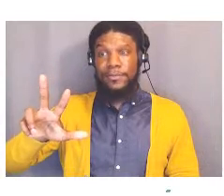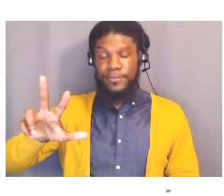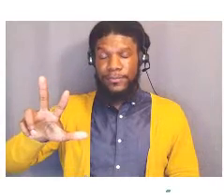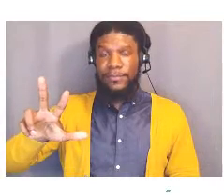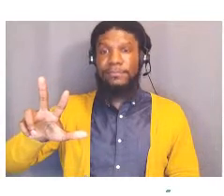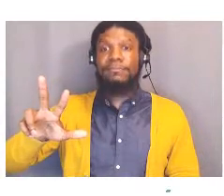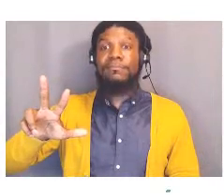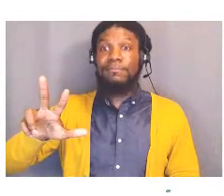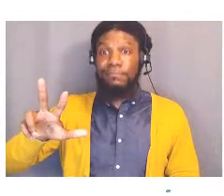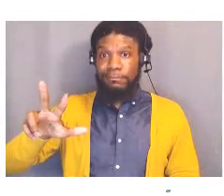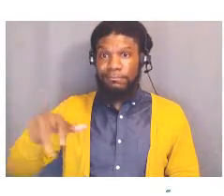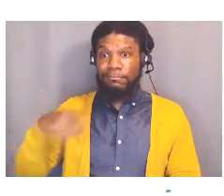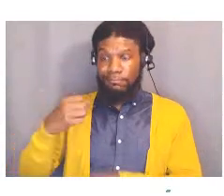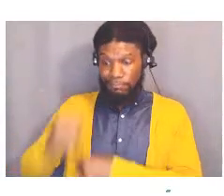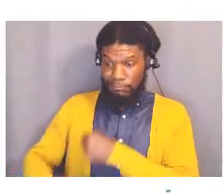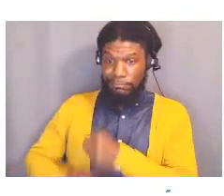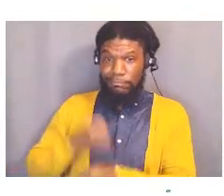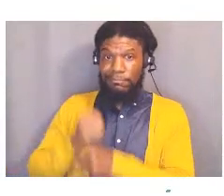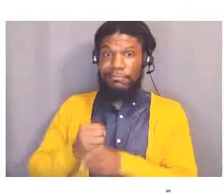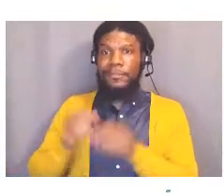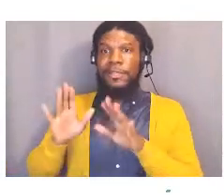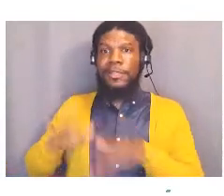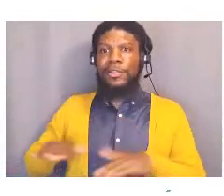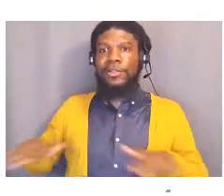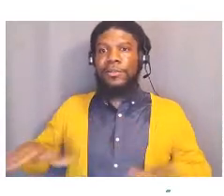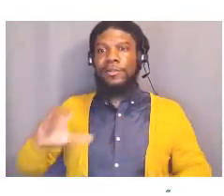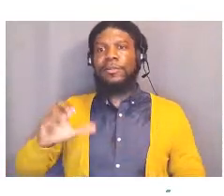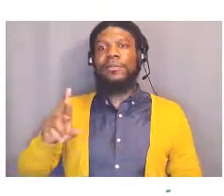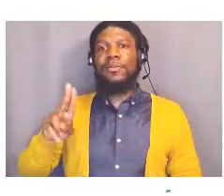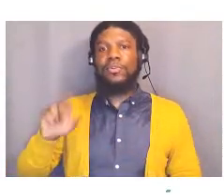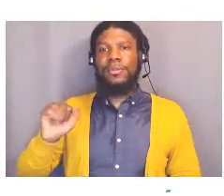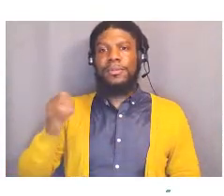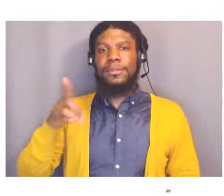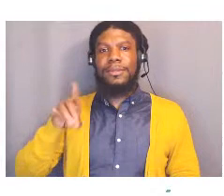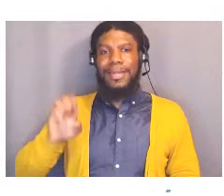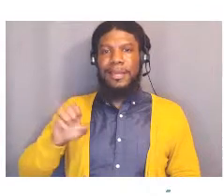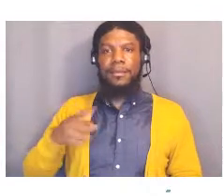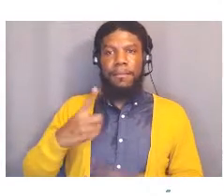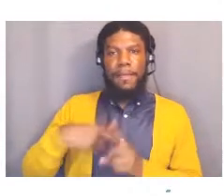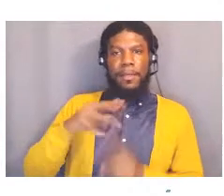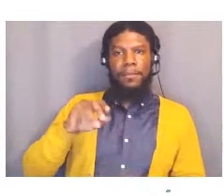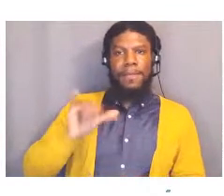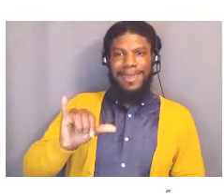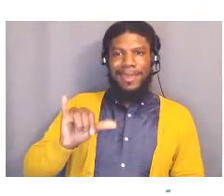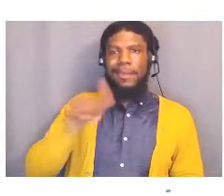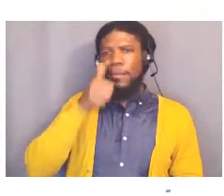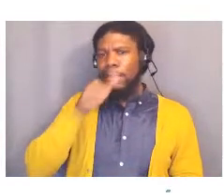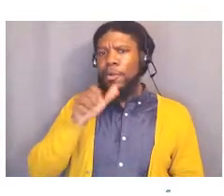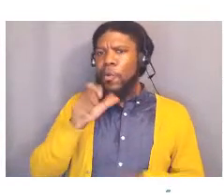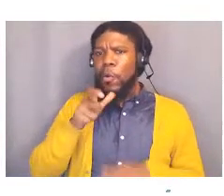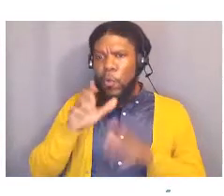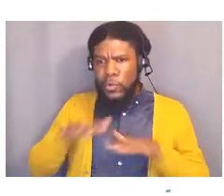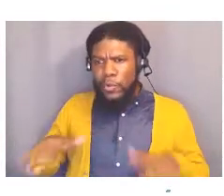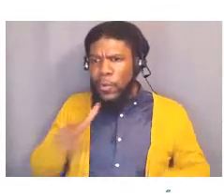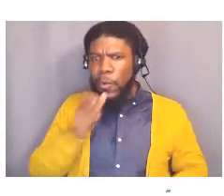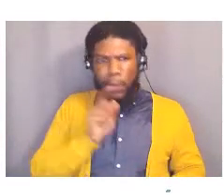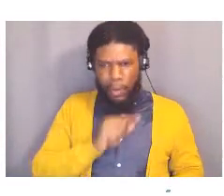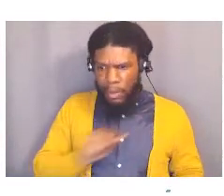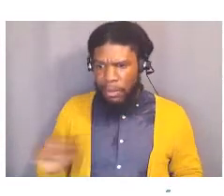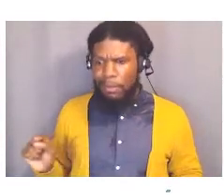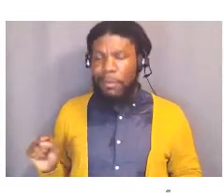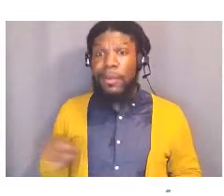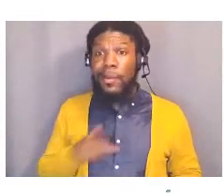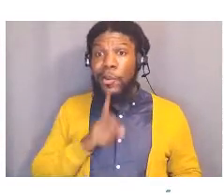This was the year of the Children's Crusade in May of that year. Who were the children? These were